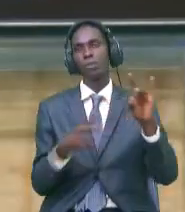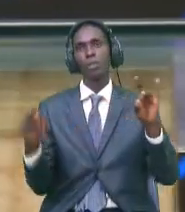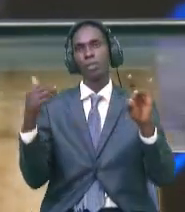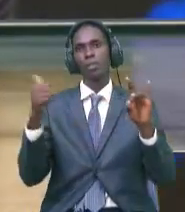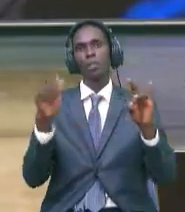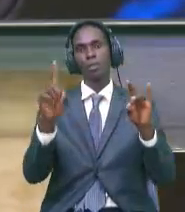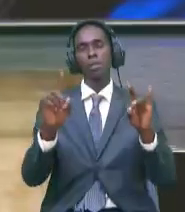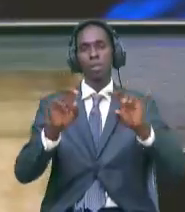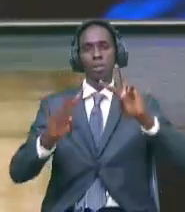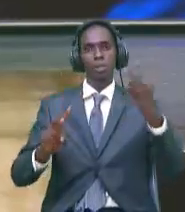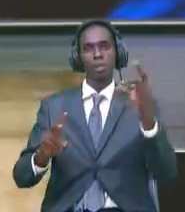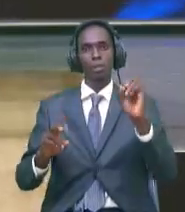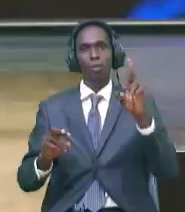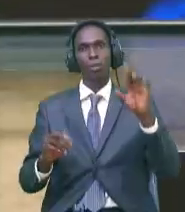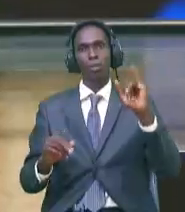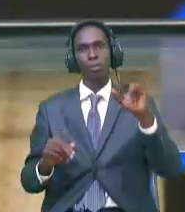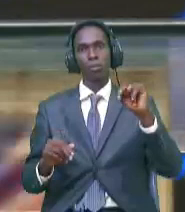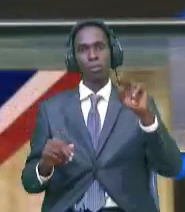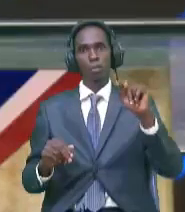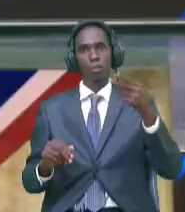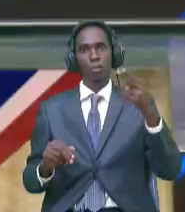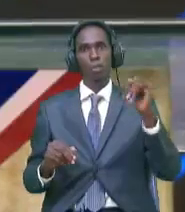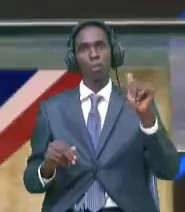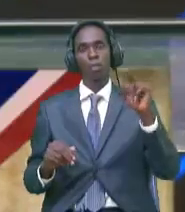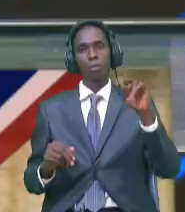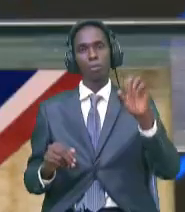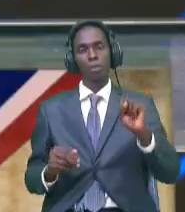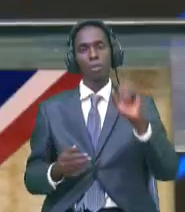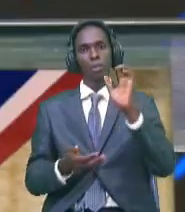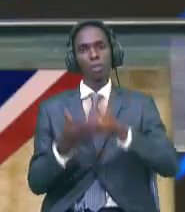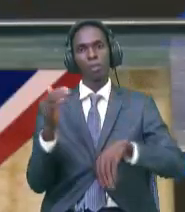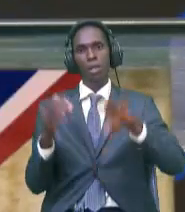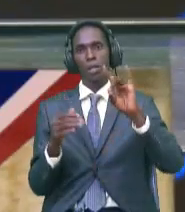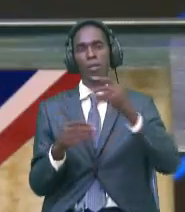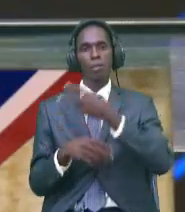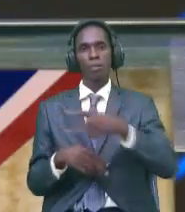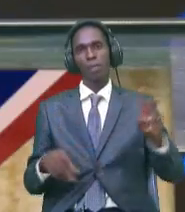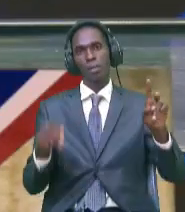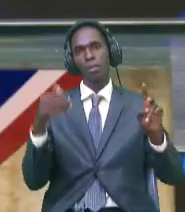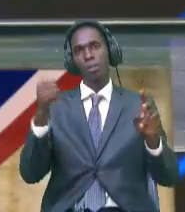chapter 8, verse 11. 2 Corinthians chapter 8, verse 11. Now therefore perform